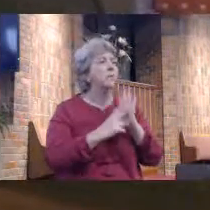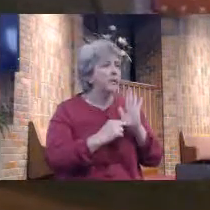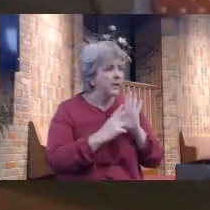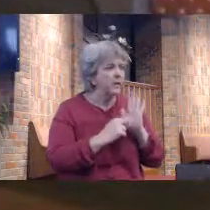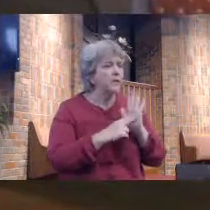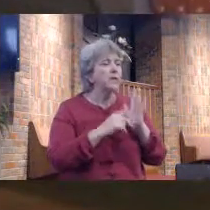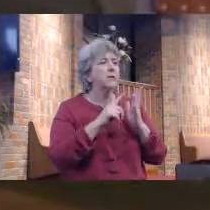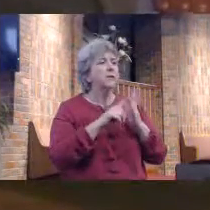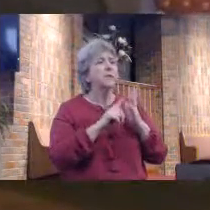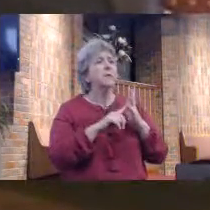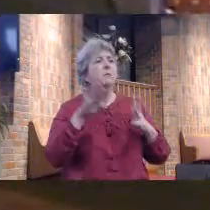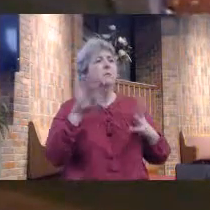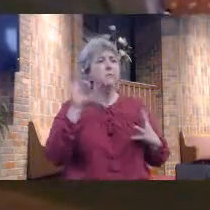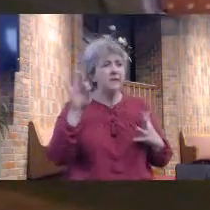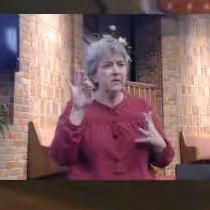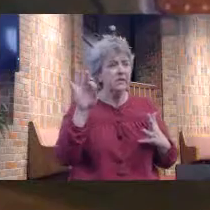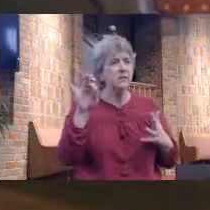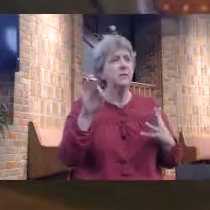preaching.